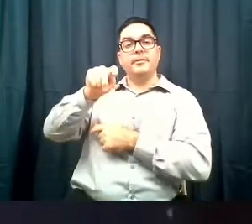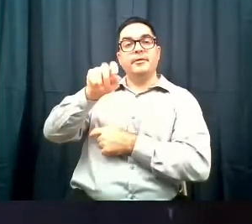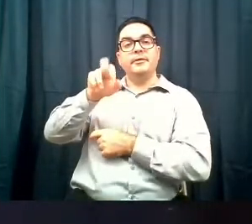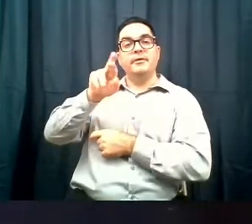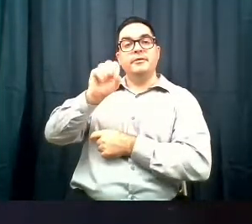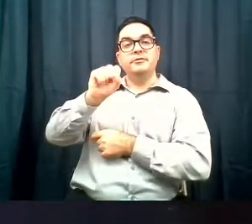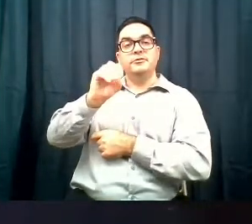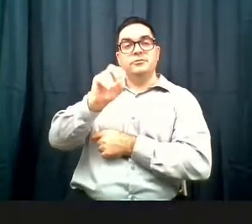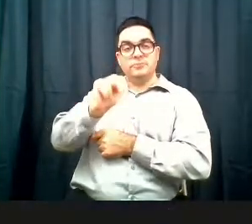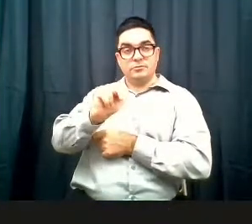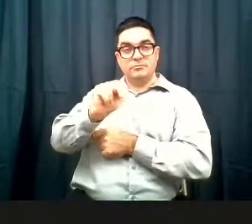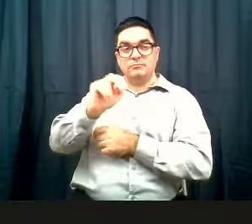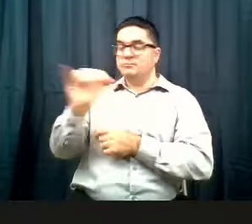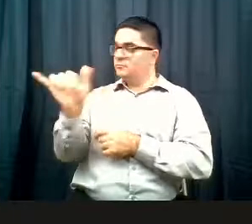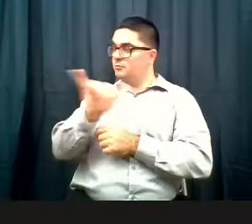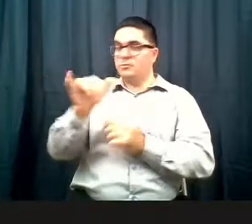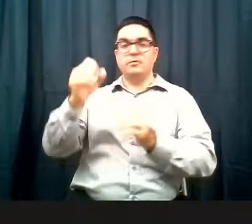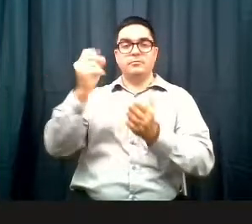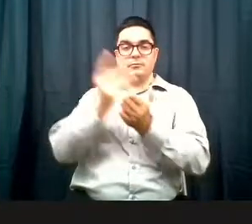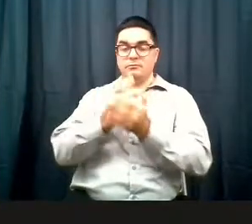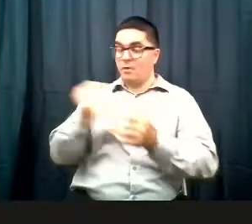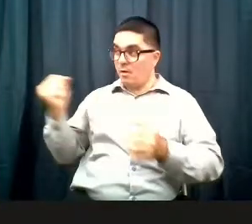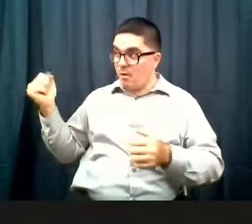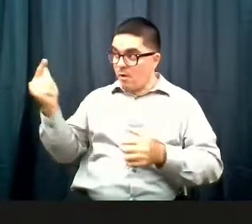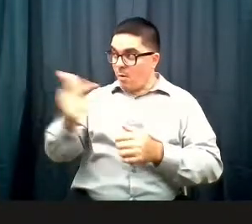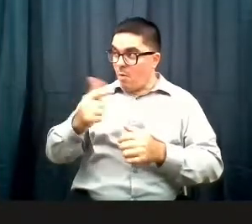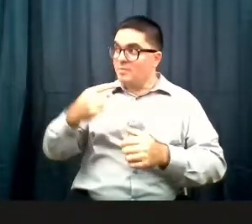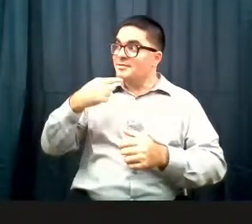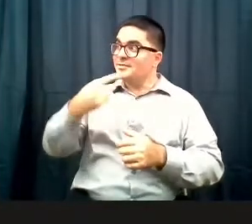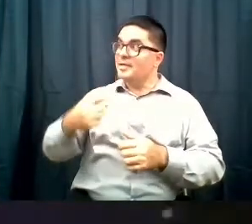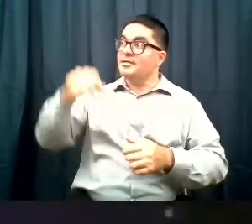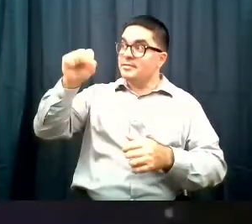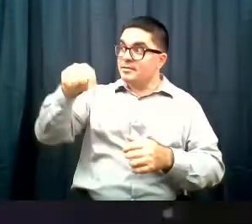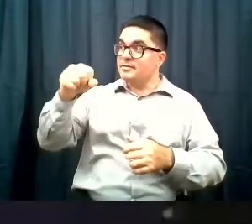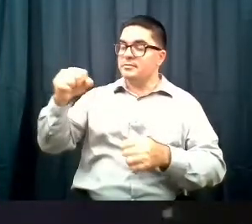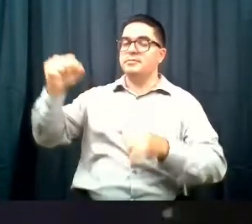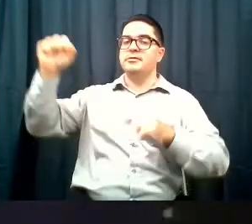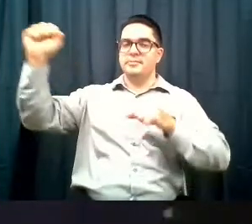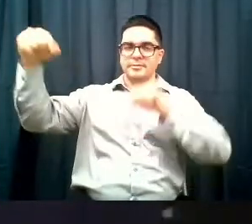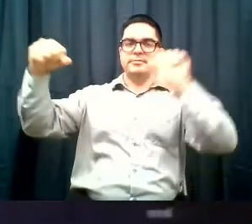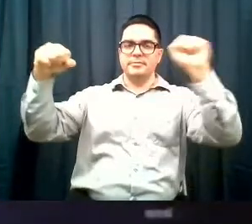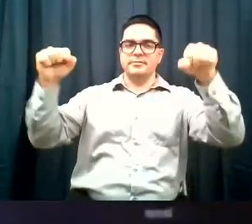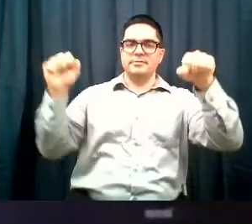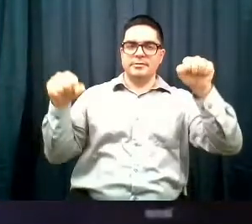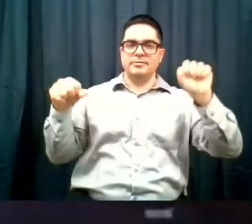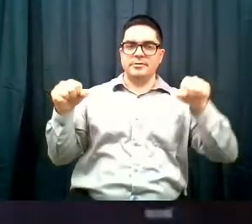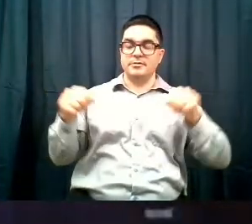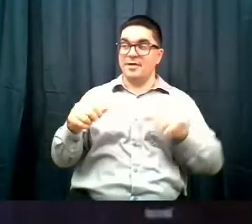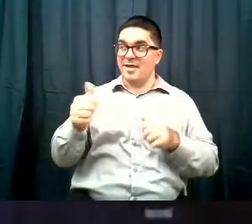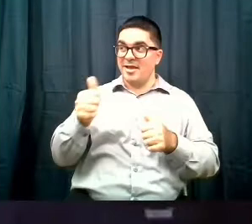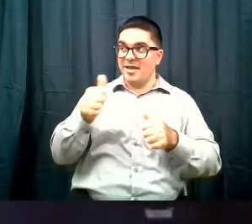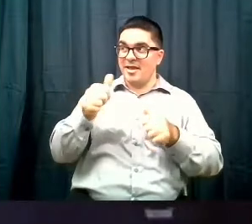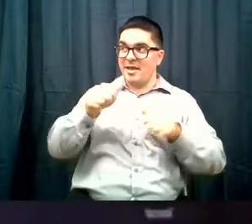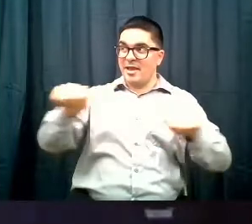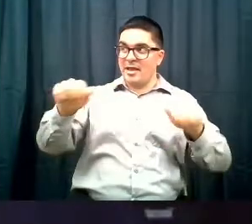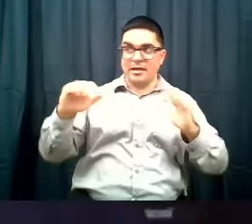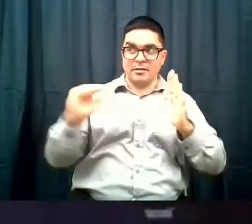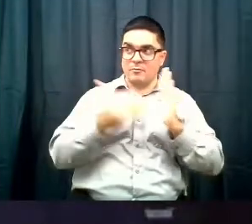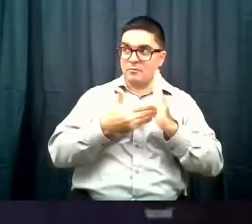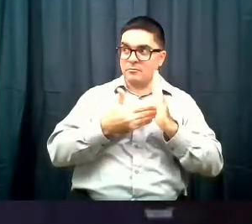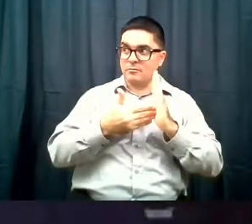favor say yes. Yes. Yes. Any opposed? Okay, the